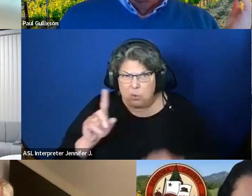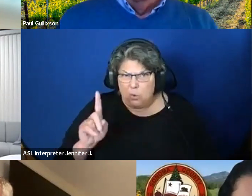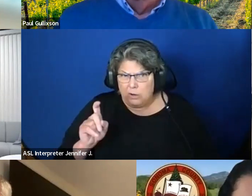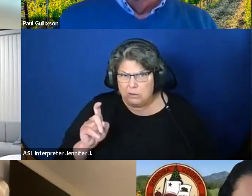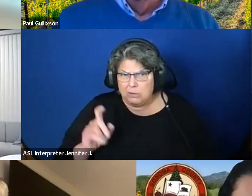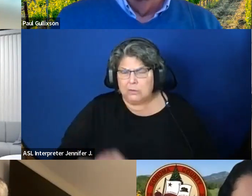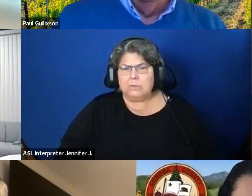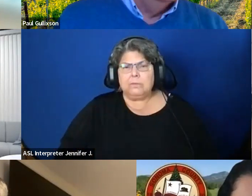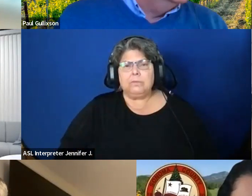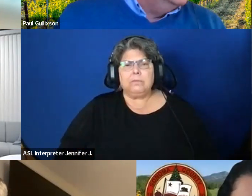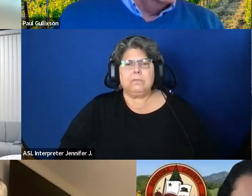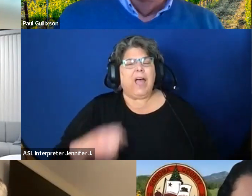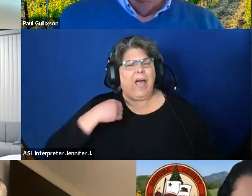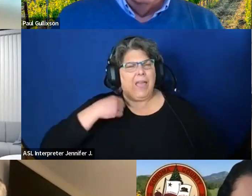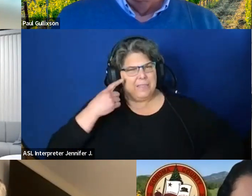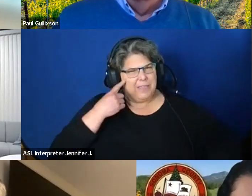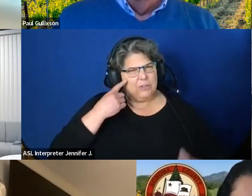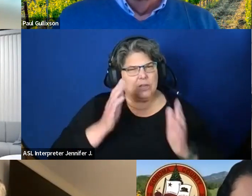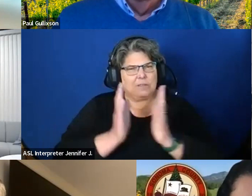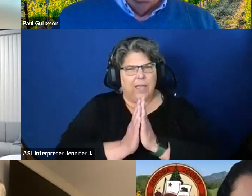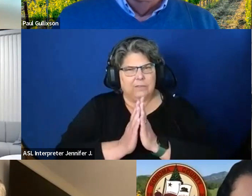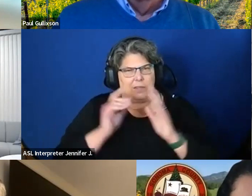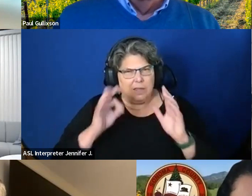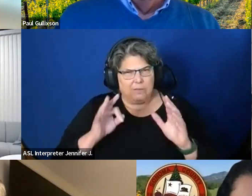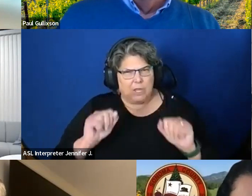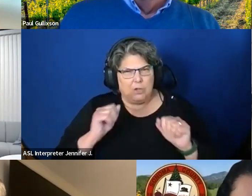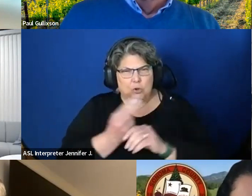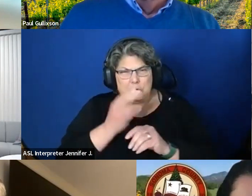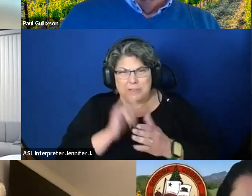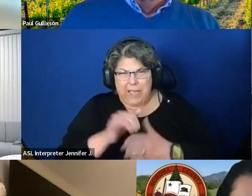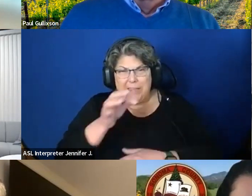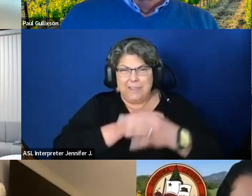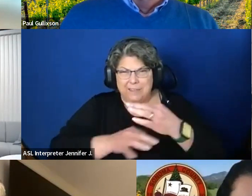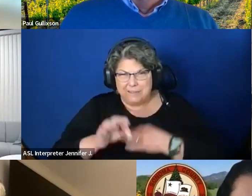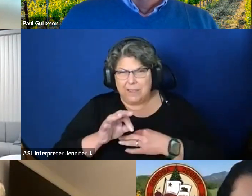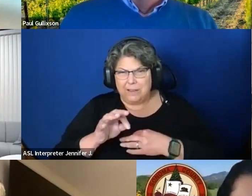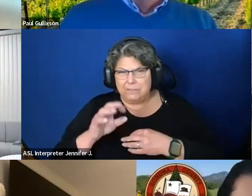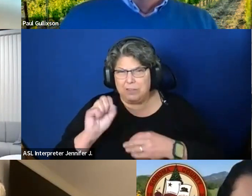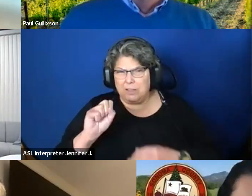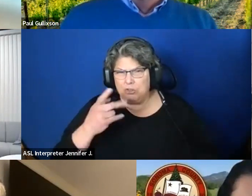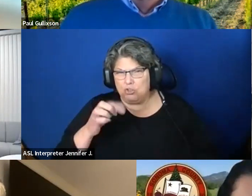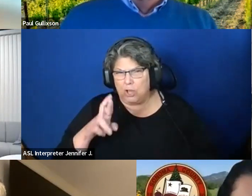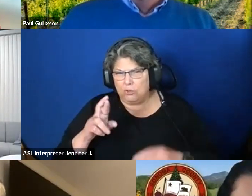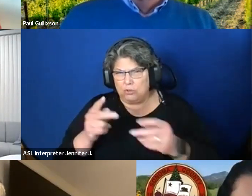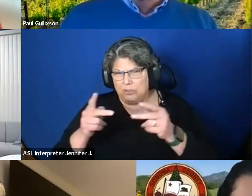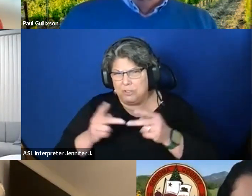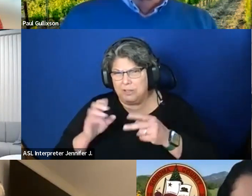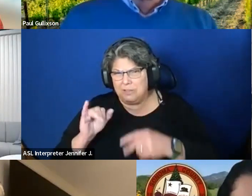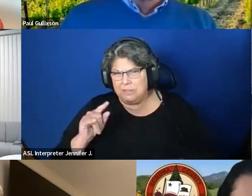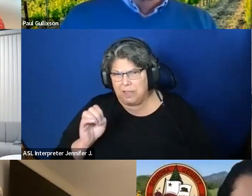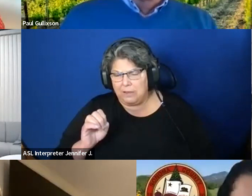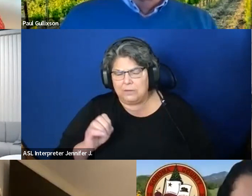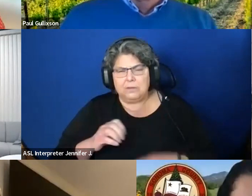She asks. I think she's asking whether that could be used instead of this shelter. So I